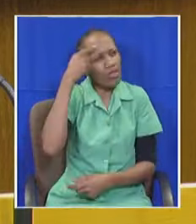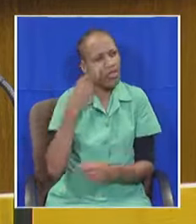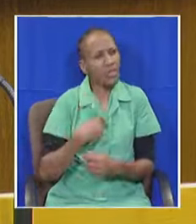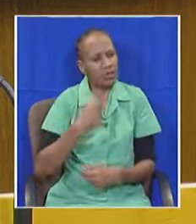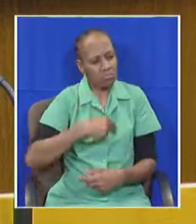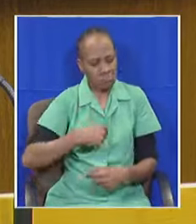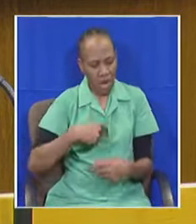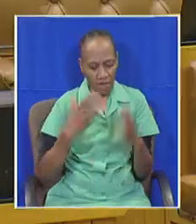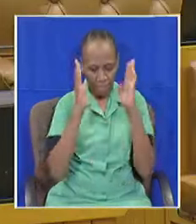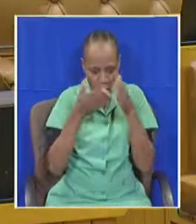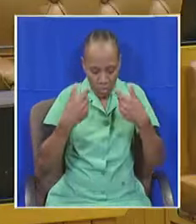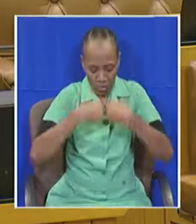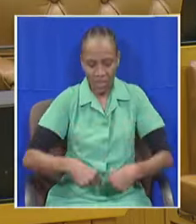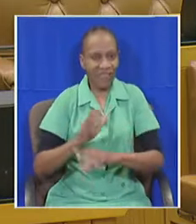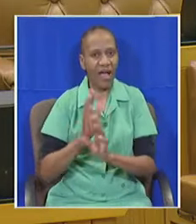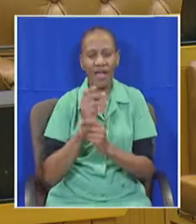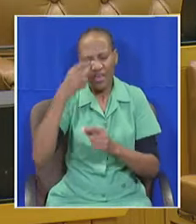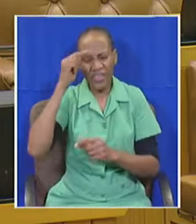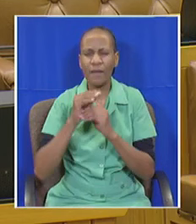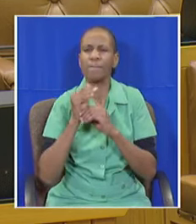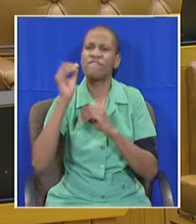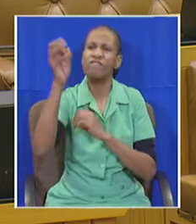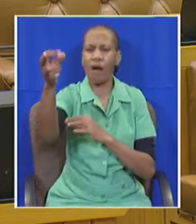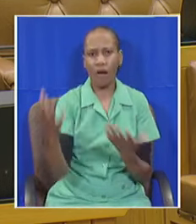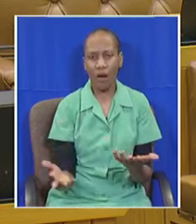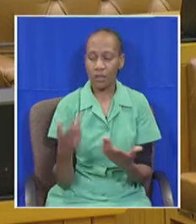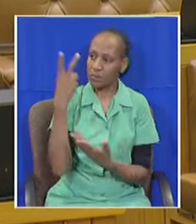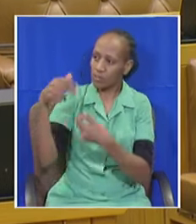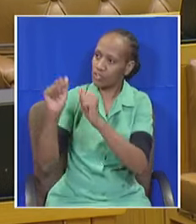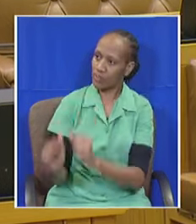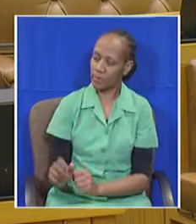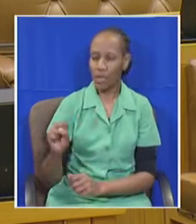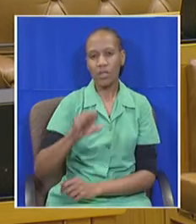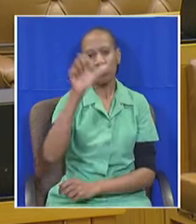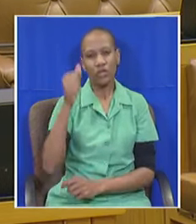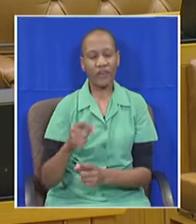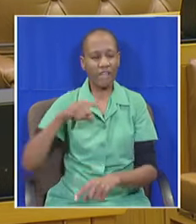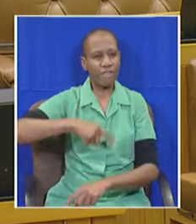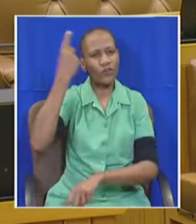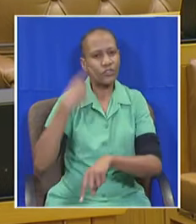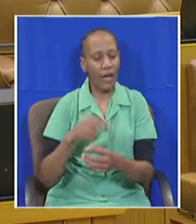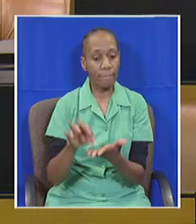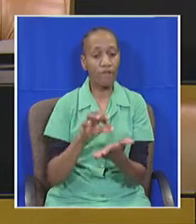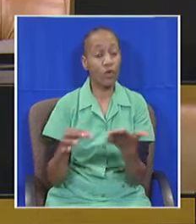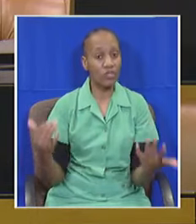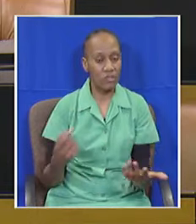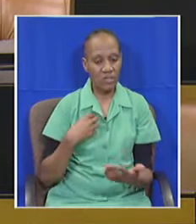own individualistic concerns. You see, Chairperson, when South Africa held its first democratic election, I was only 14 months